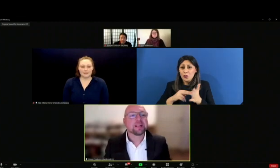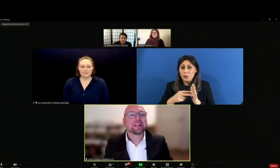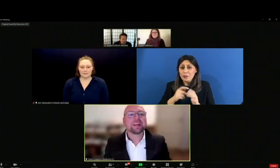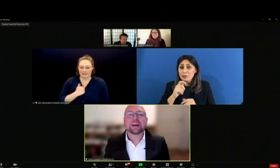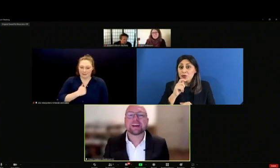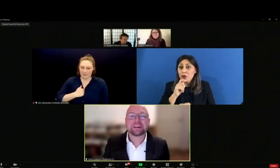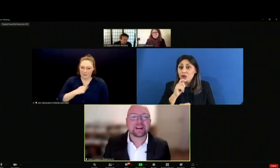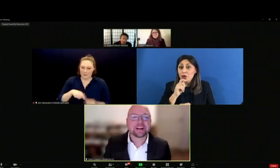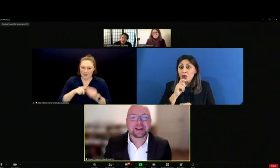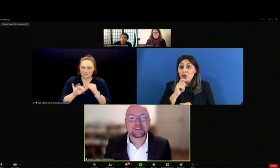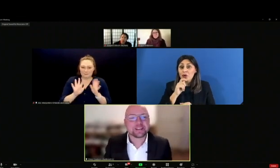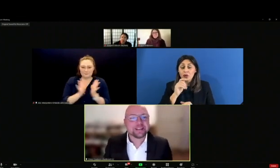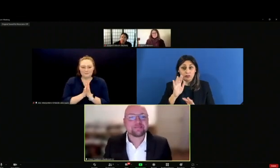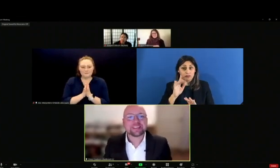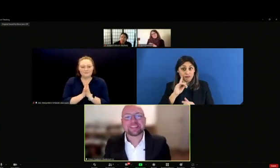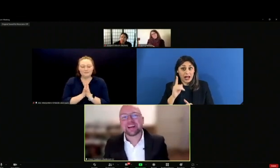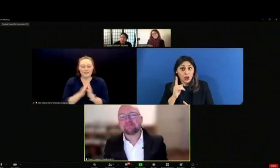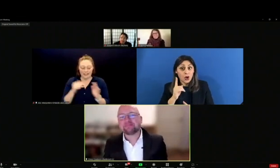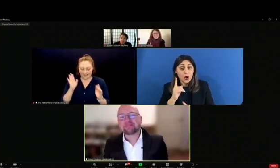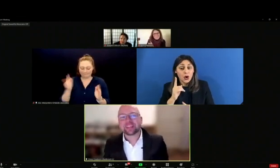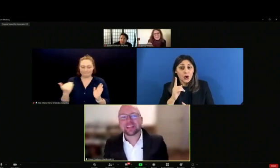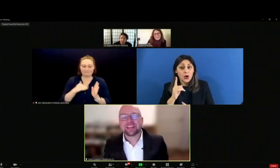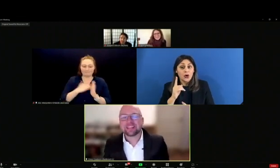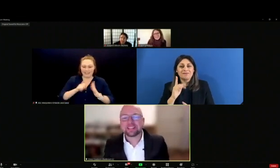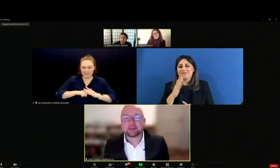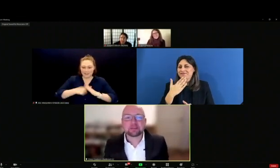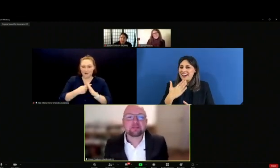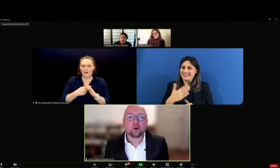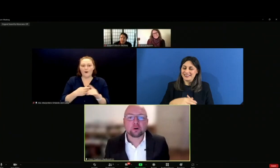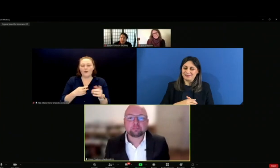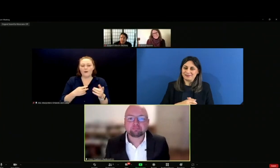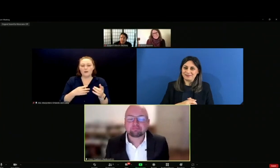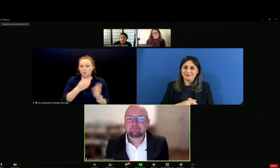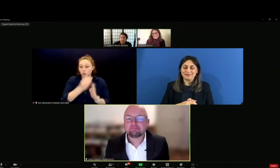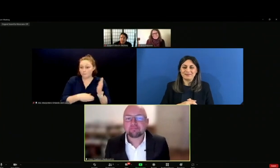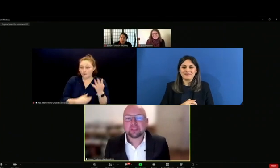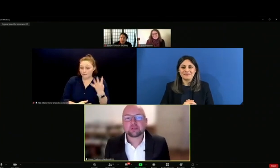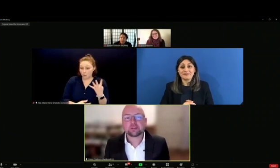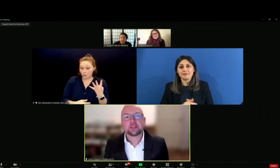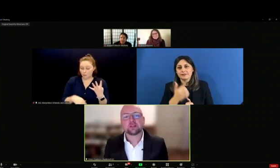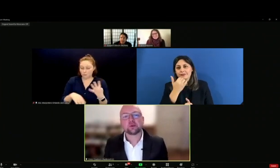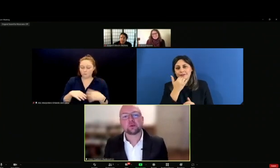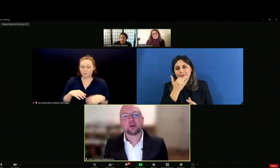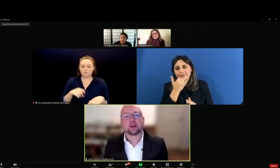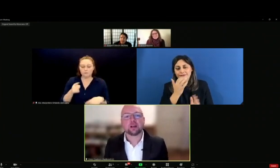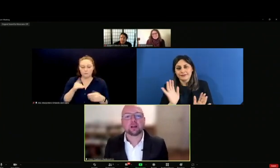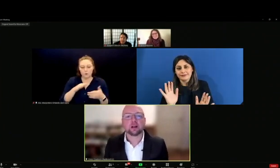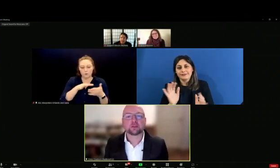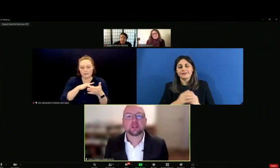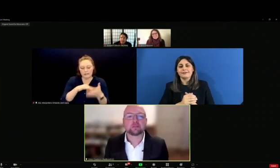sorry. I'll start again. In chapter 4, you study